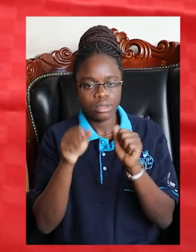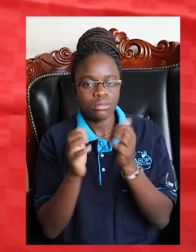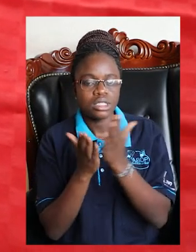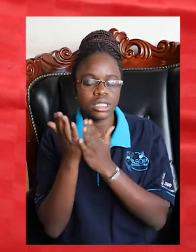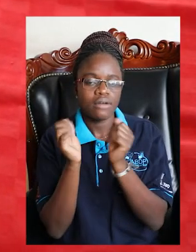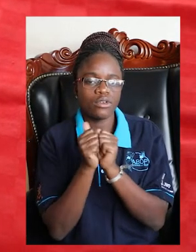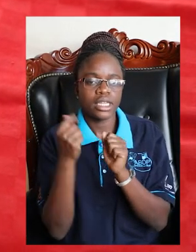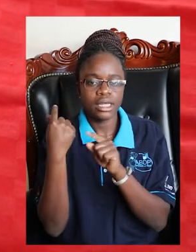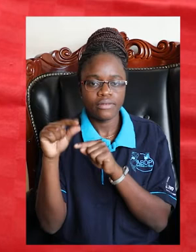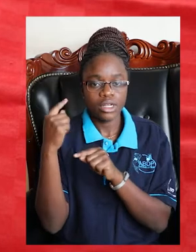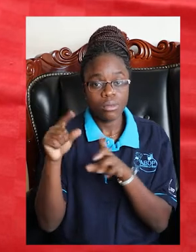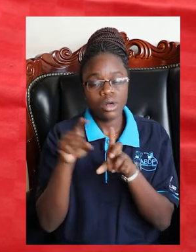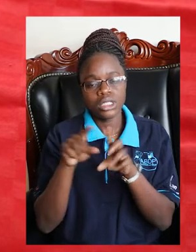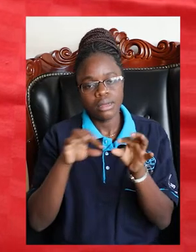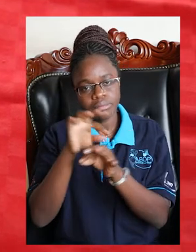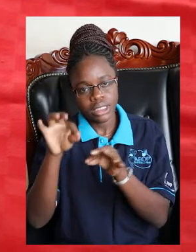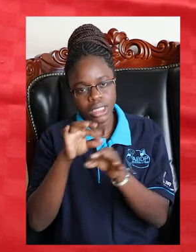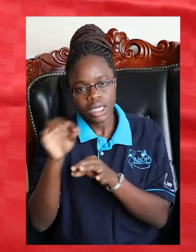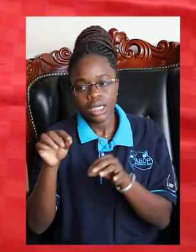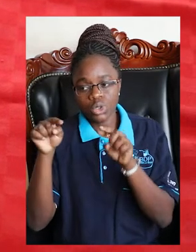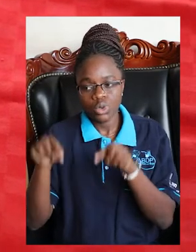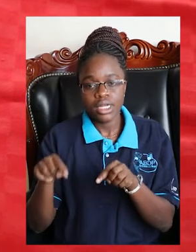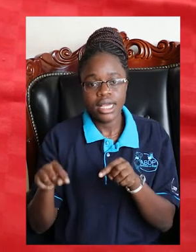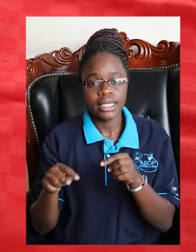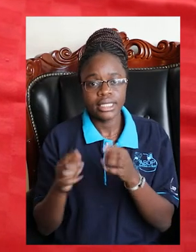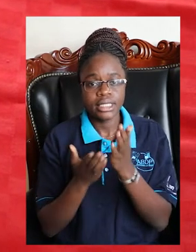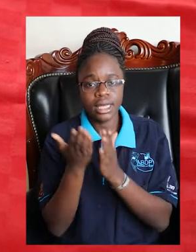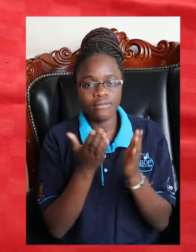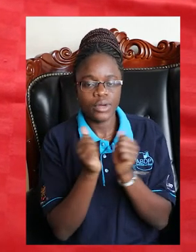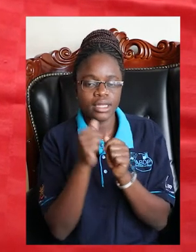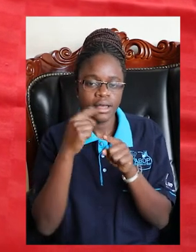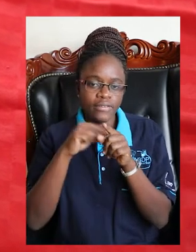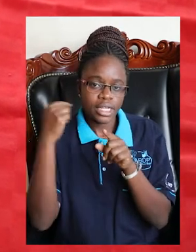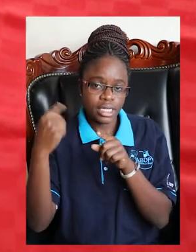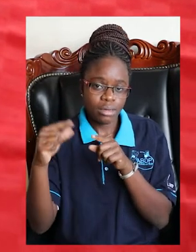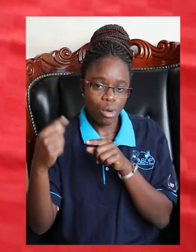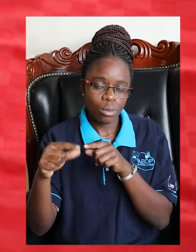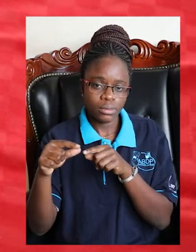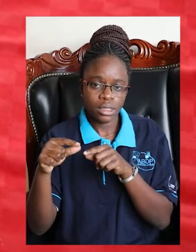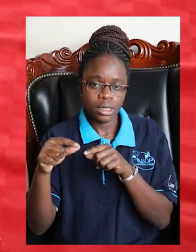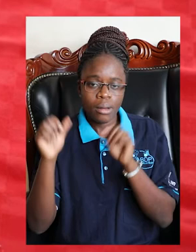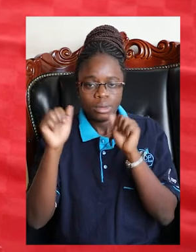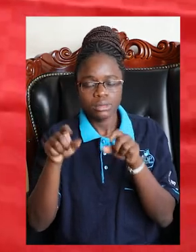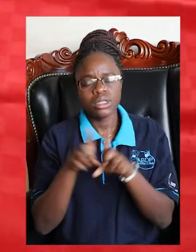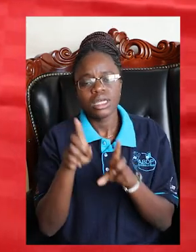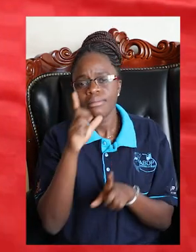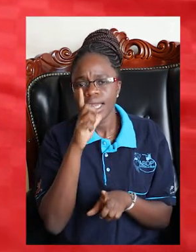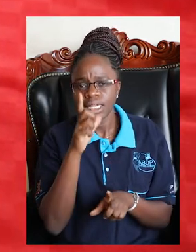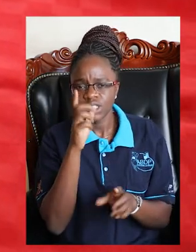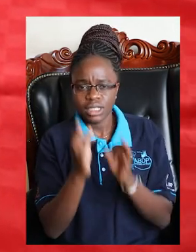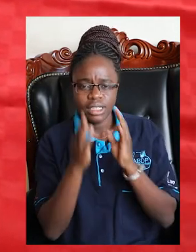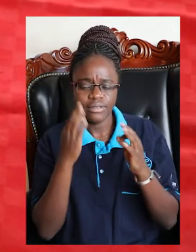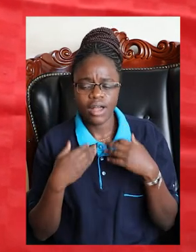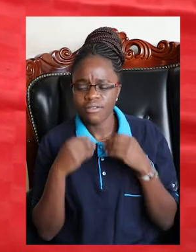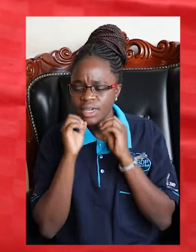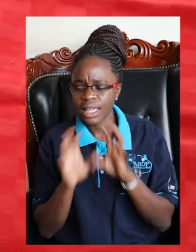serving it, you can serve it with vegetables, you can serve it with tea. So for today, as we've served it with some vegetables, it can also be a lunch when you